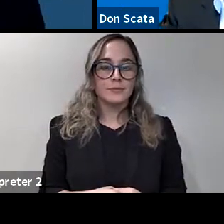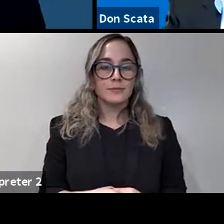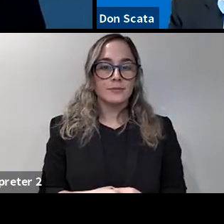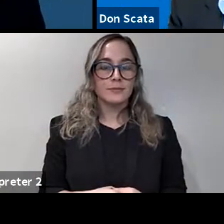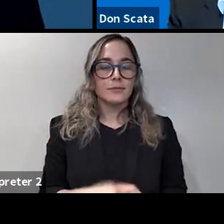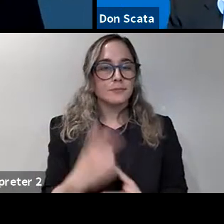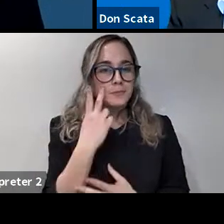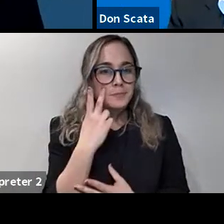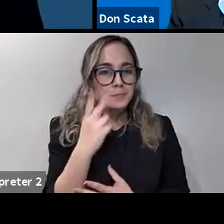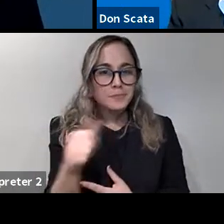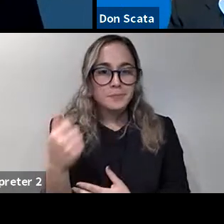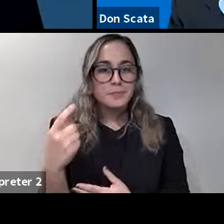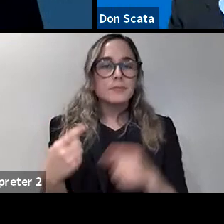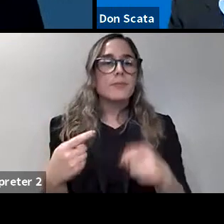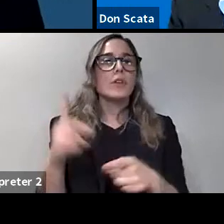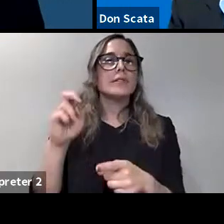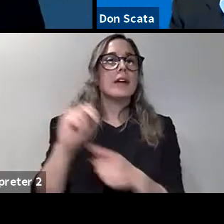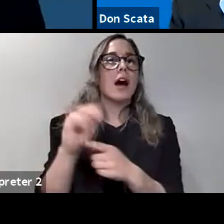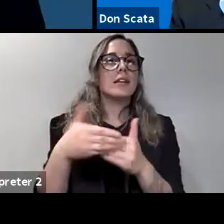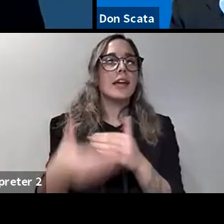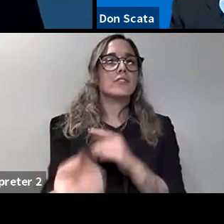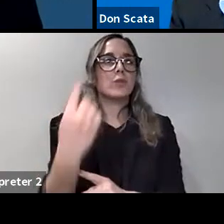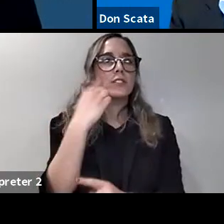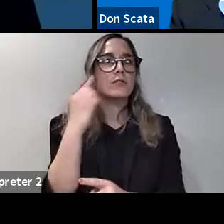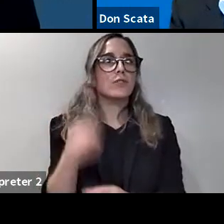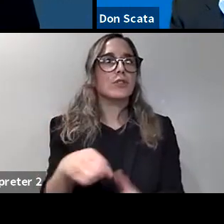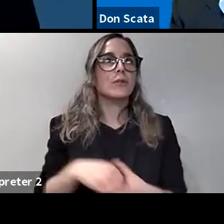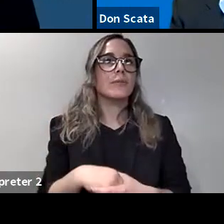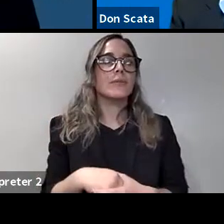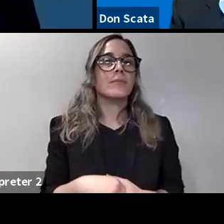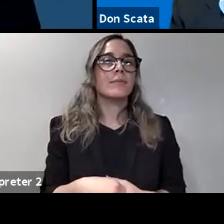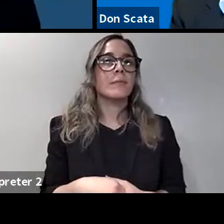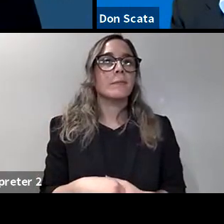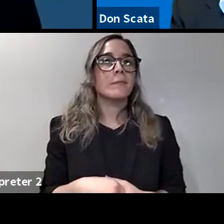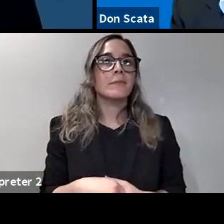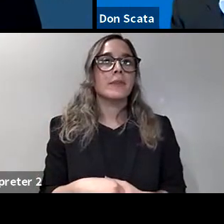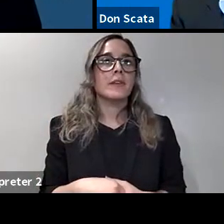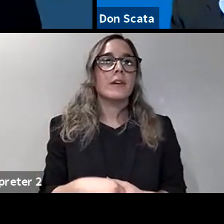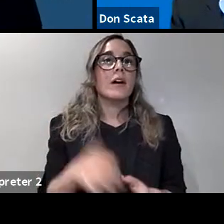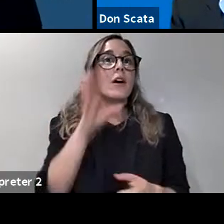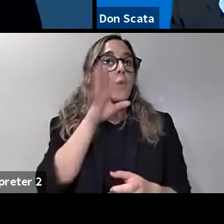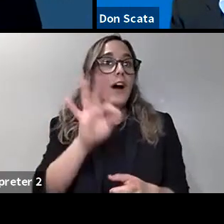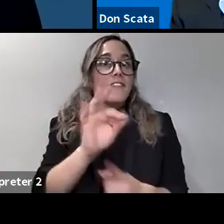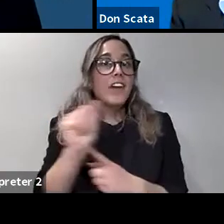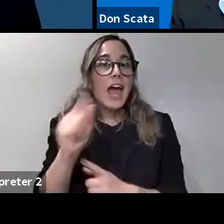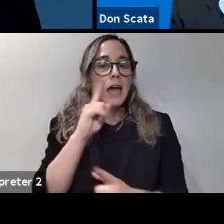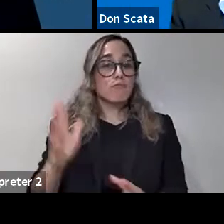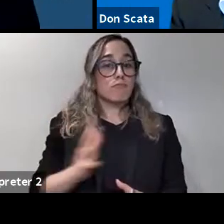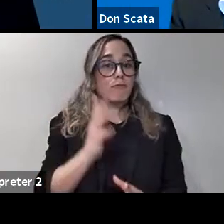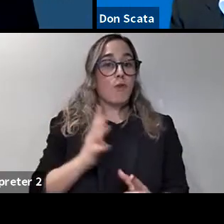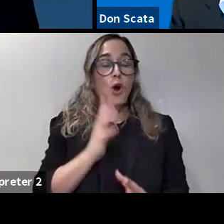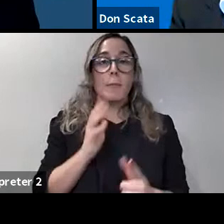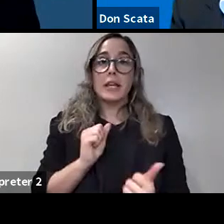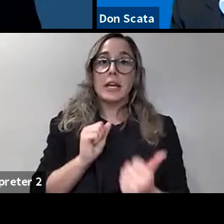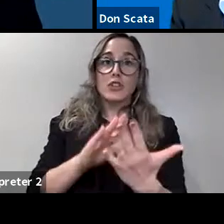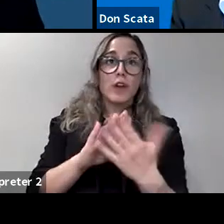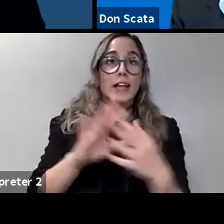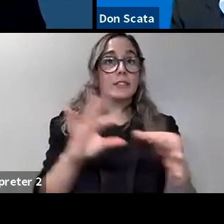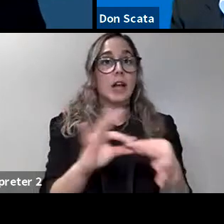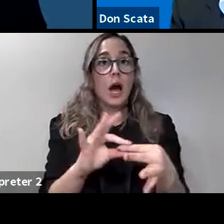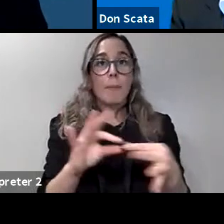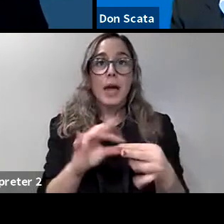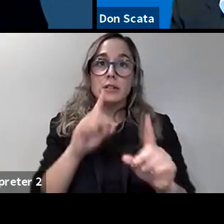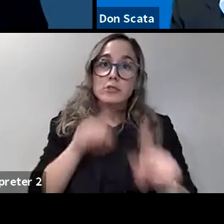Let's see here. Don, the next question is for you. Will the FAA formally address comments and questions